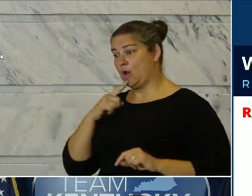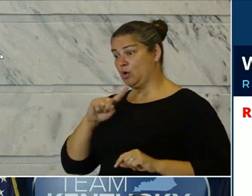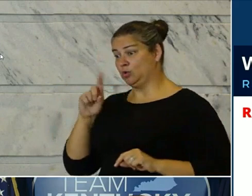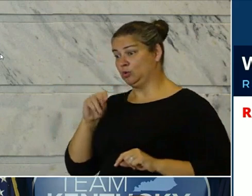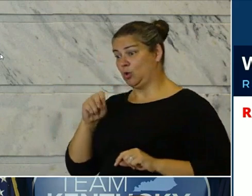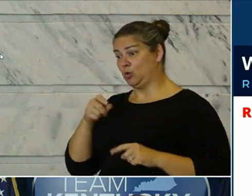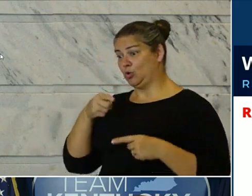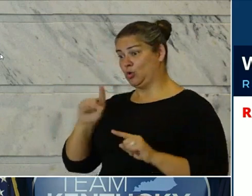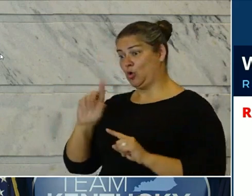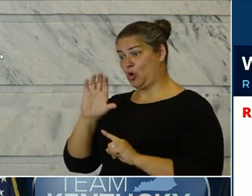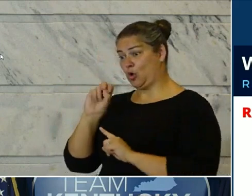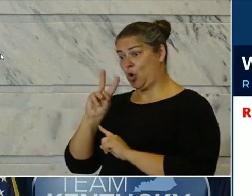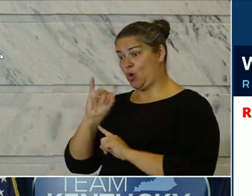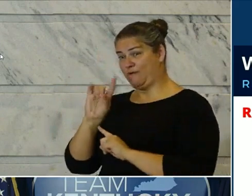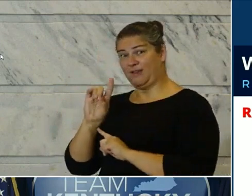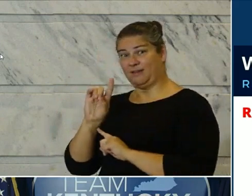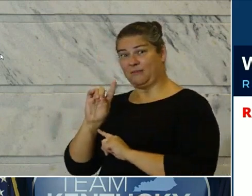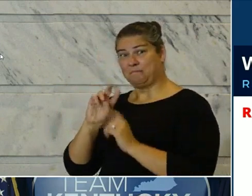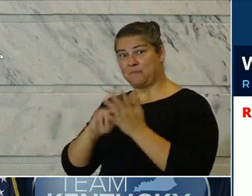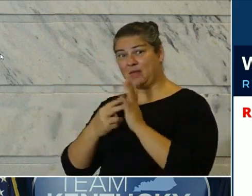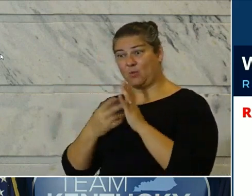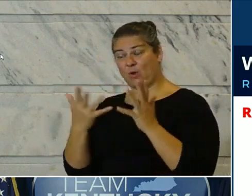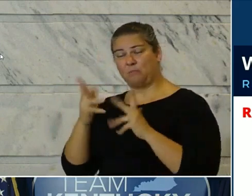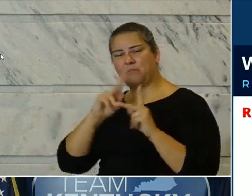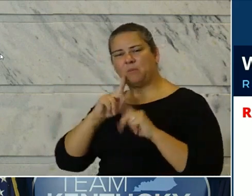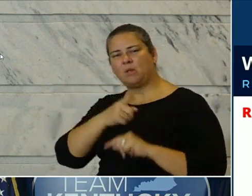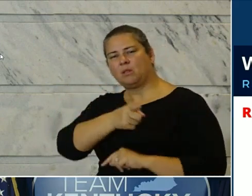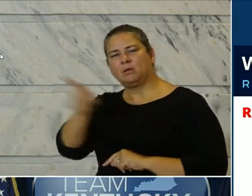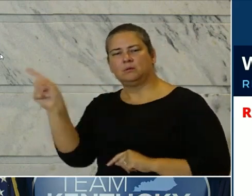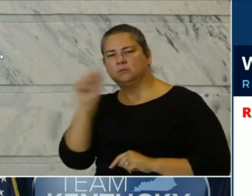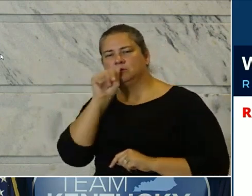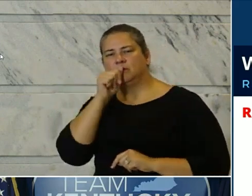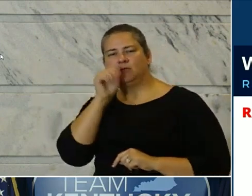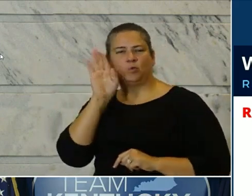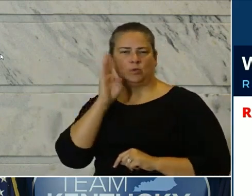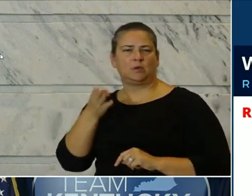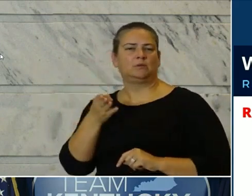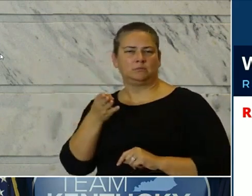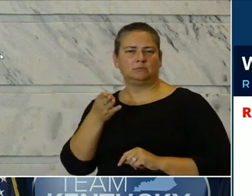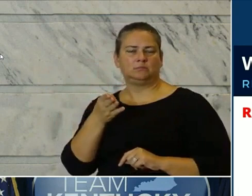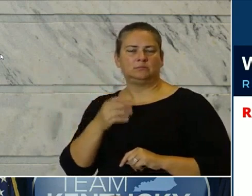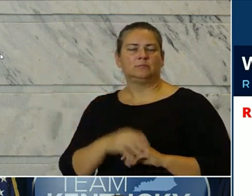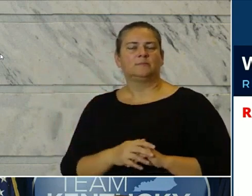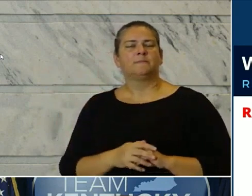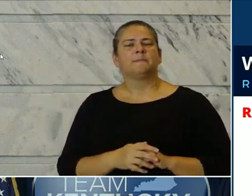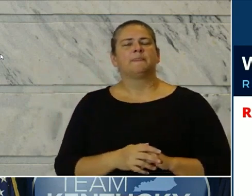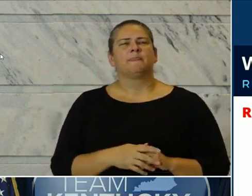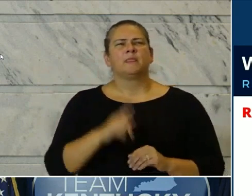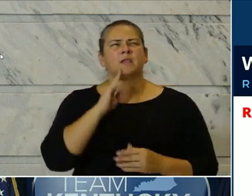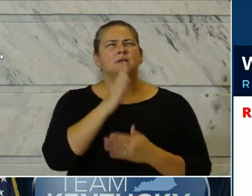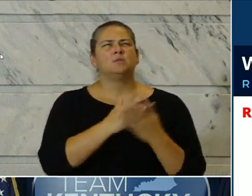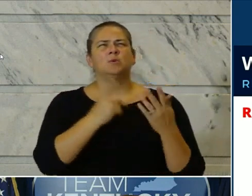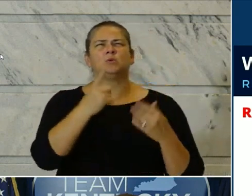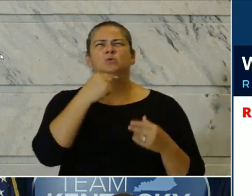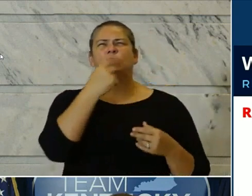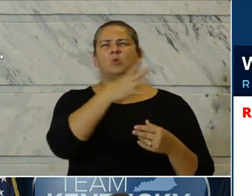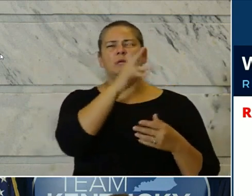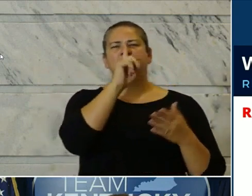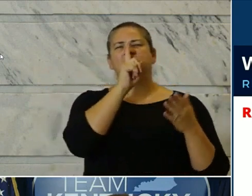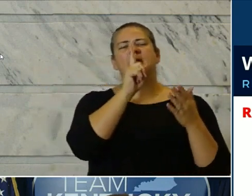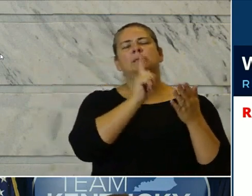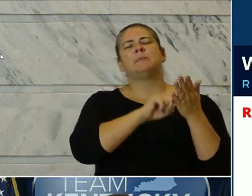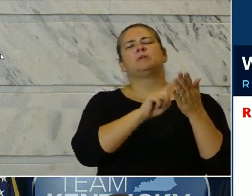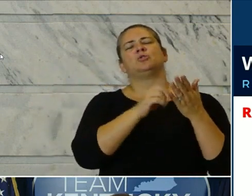our people will suffer. And I had somebody talk, I think that it was an individual told this to our inspector